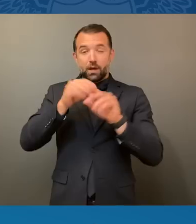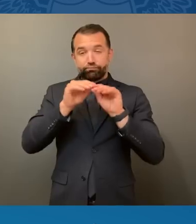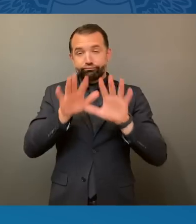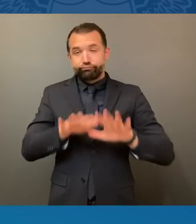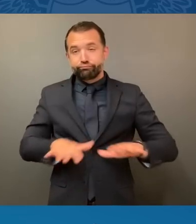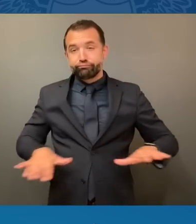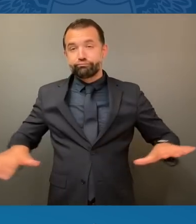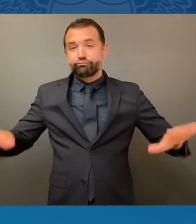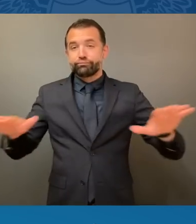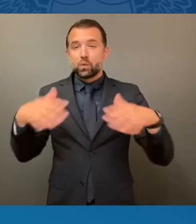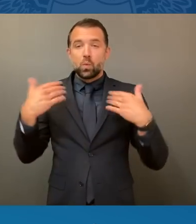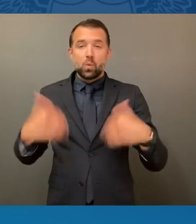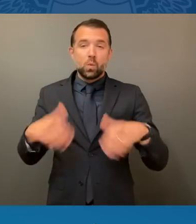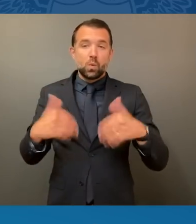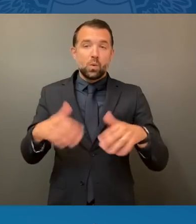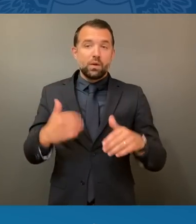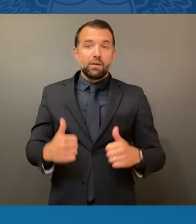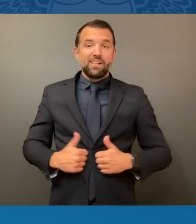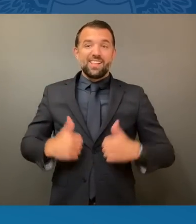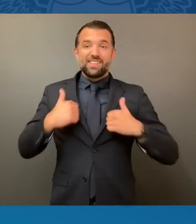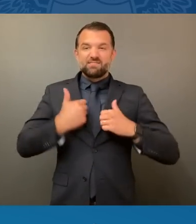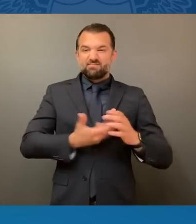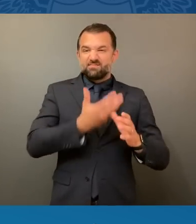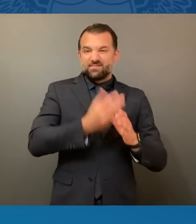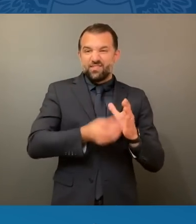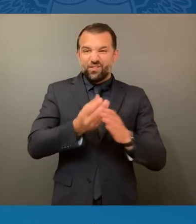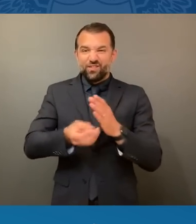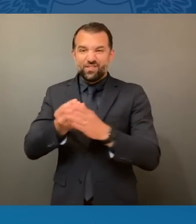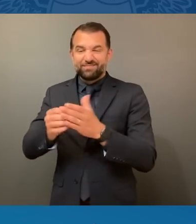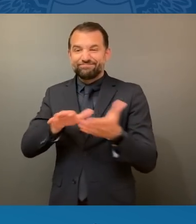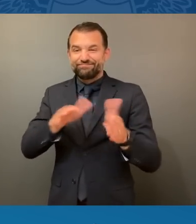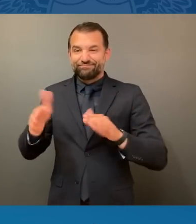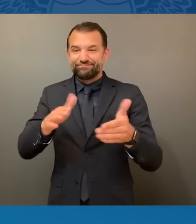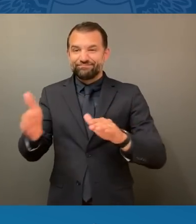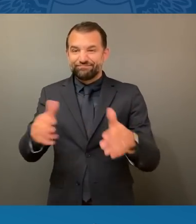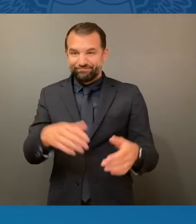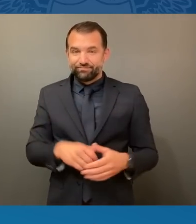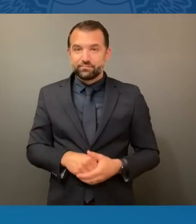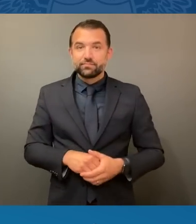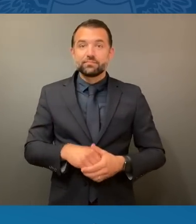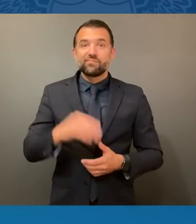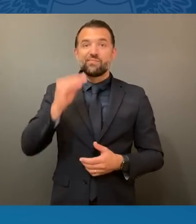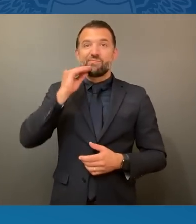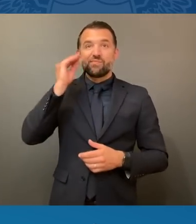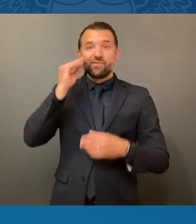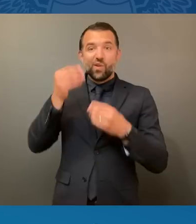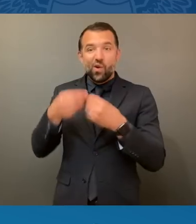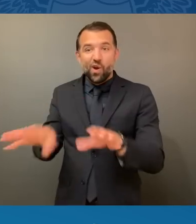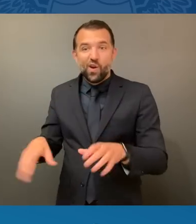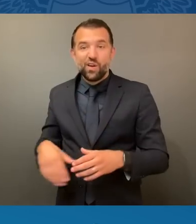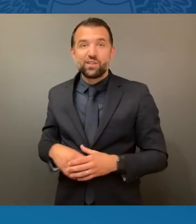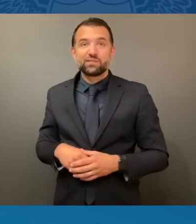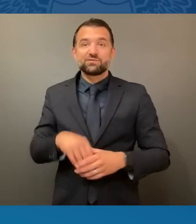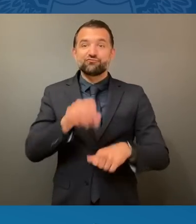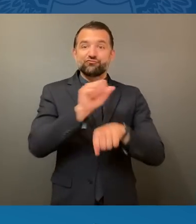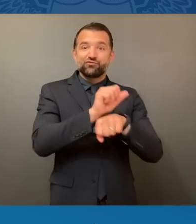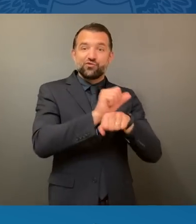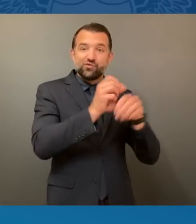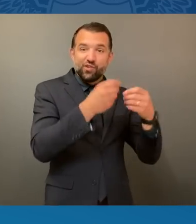there was an extraordinary loss of life, of normalcy. People lost their homes, lost their jobs,